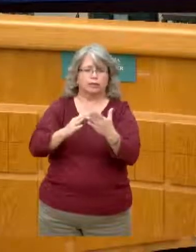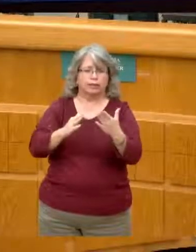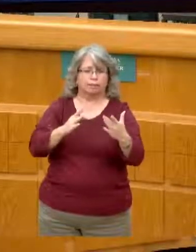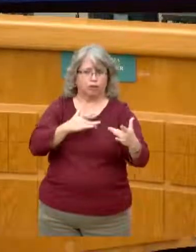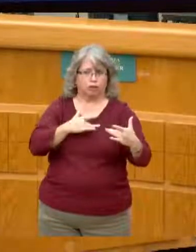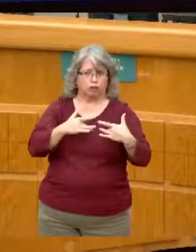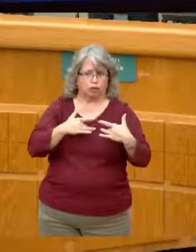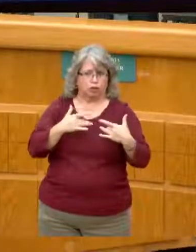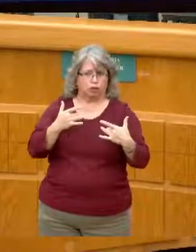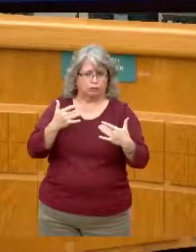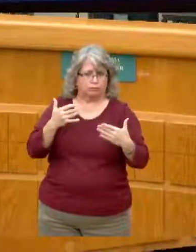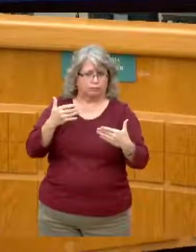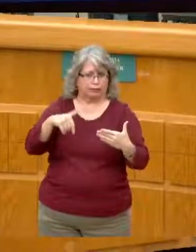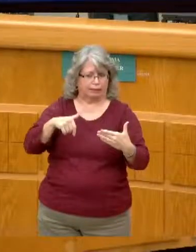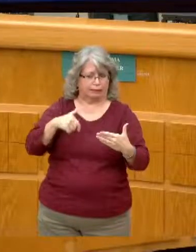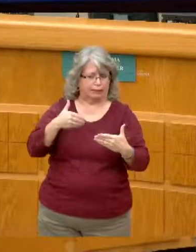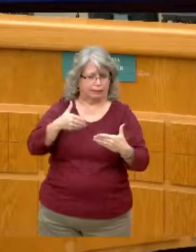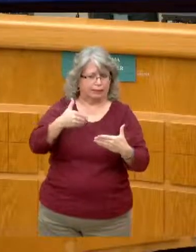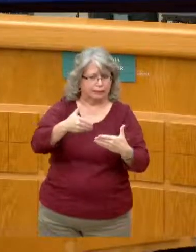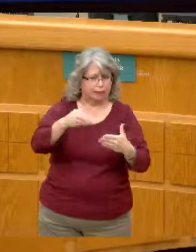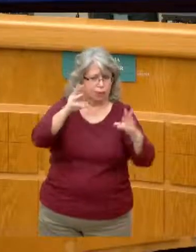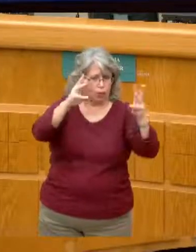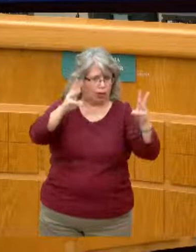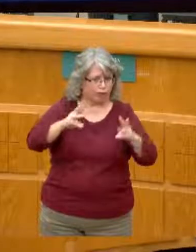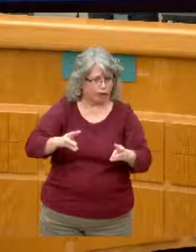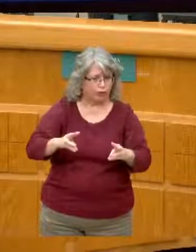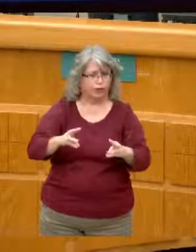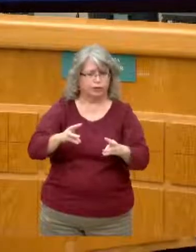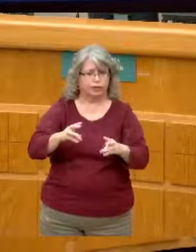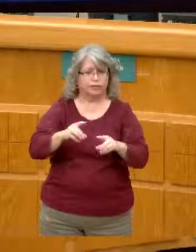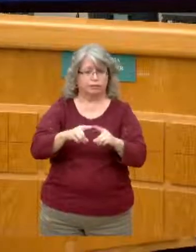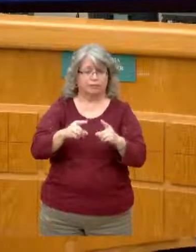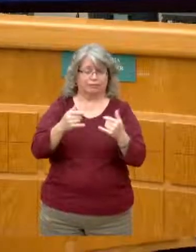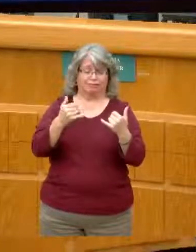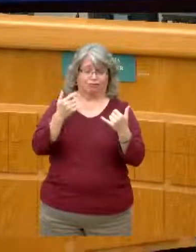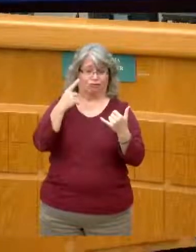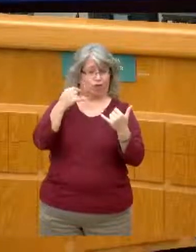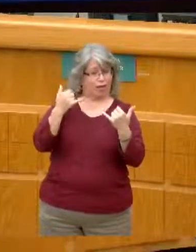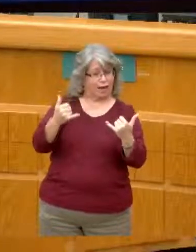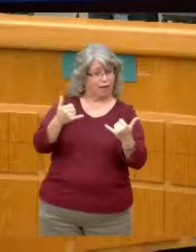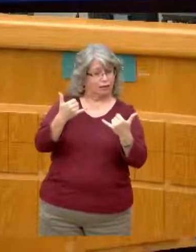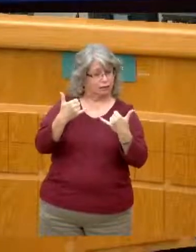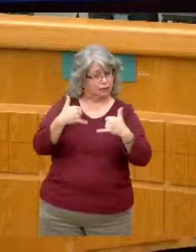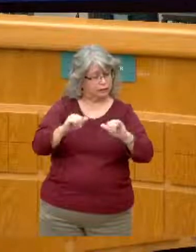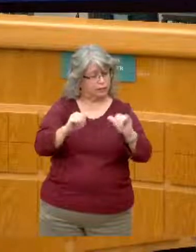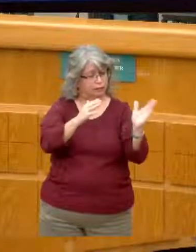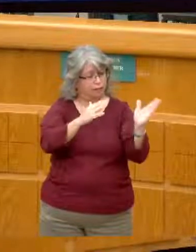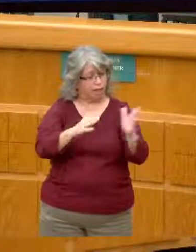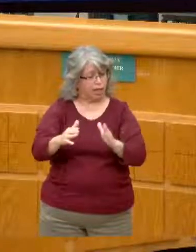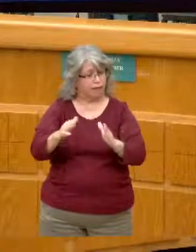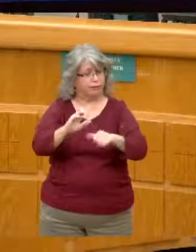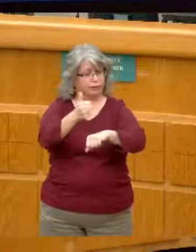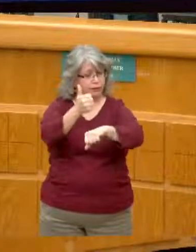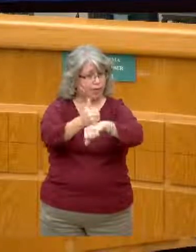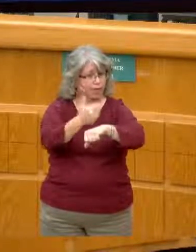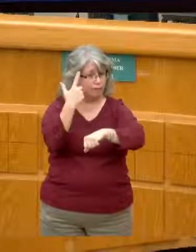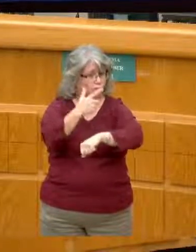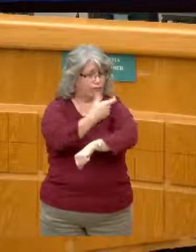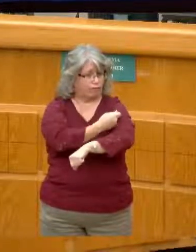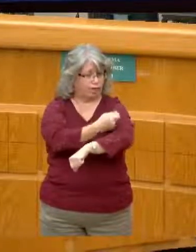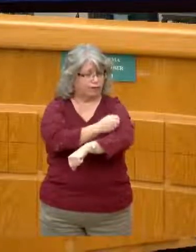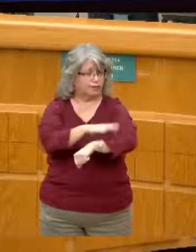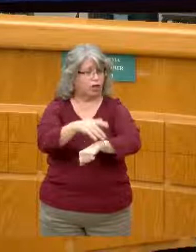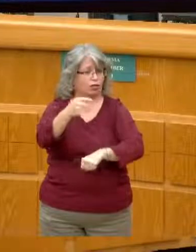and Saturday. As of right now, we are still planning on being there for vaccinations on Thursday in the event that there's